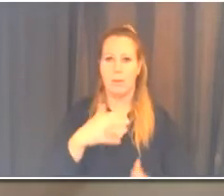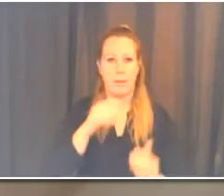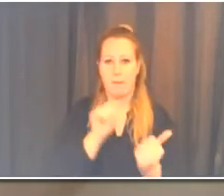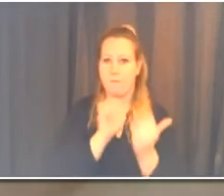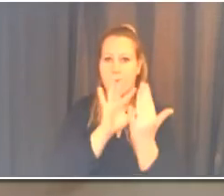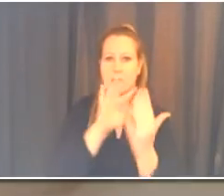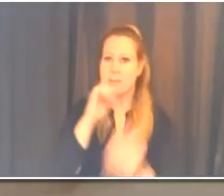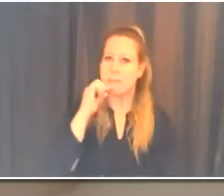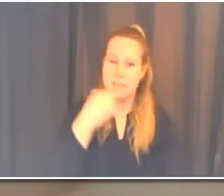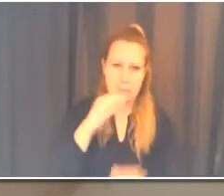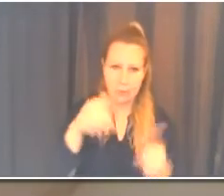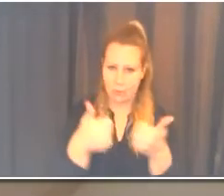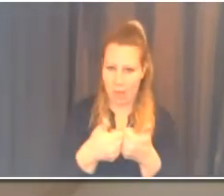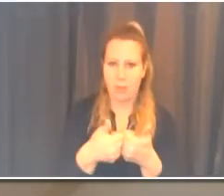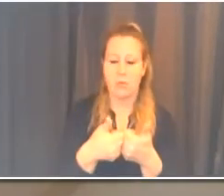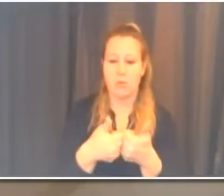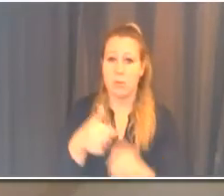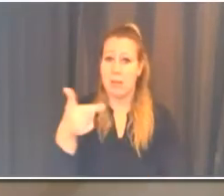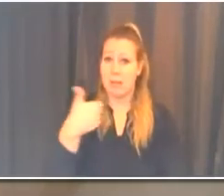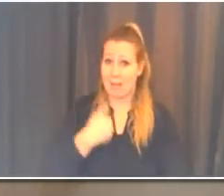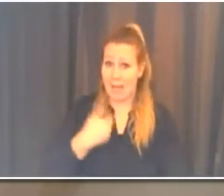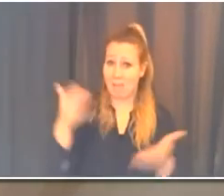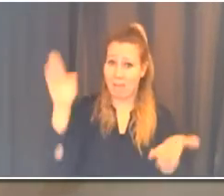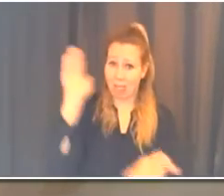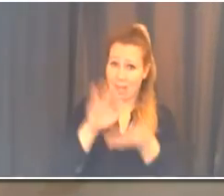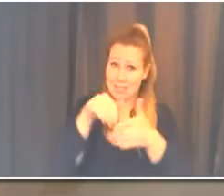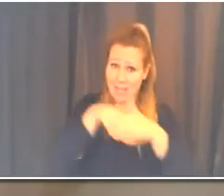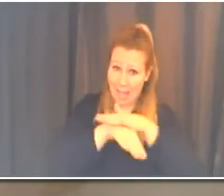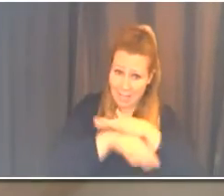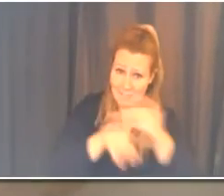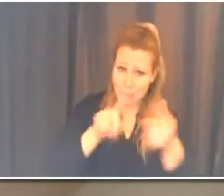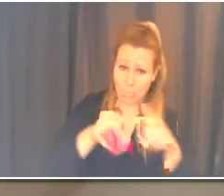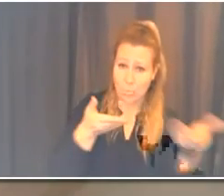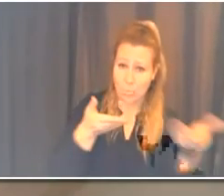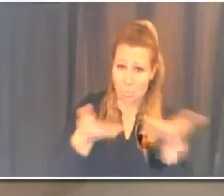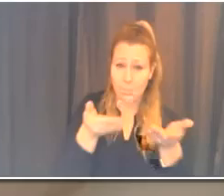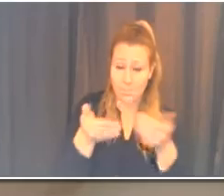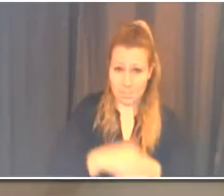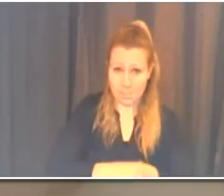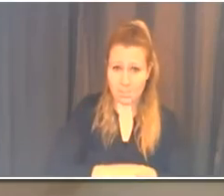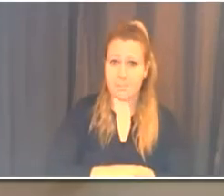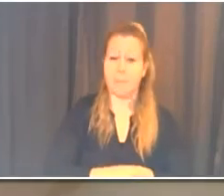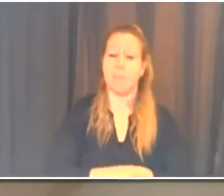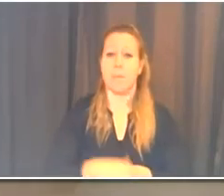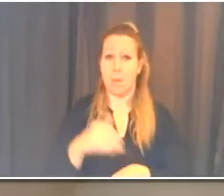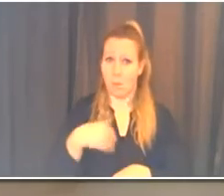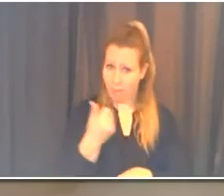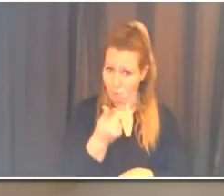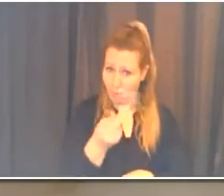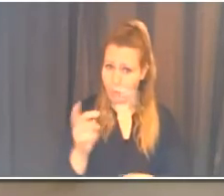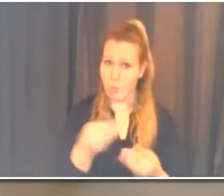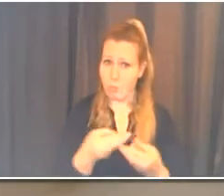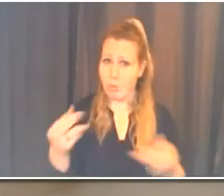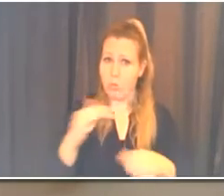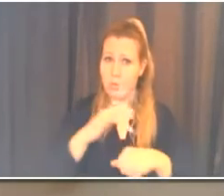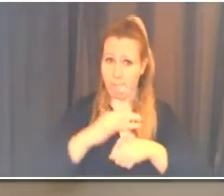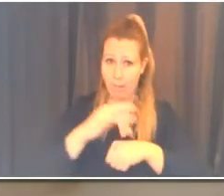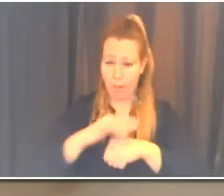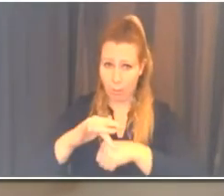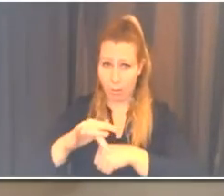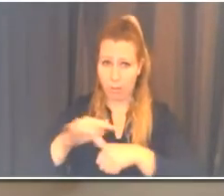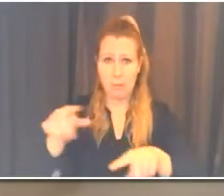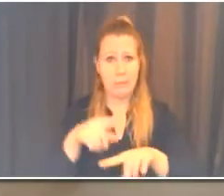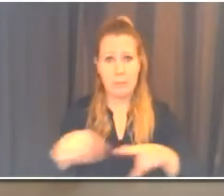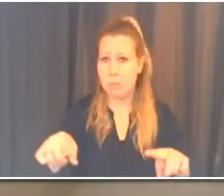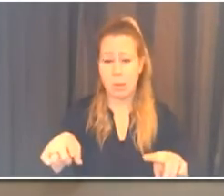limited English capacity like many other provider agencies we have seen a drop in calls that reflects the new challenges domestic